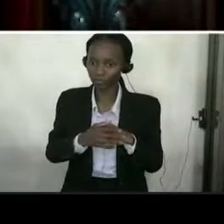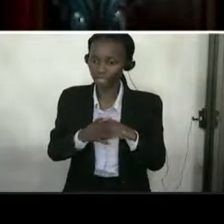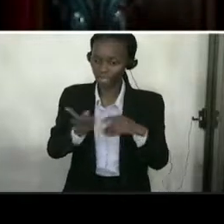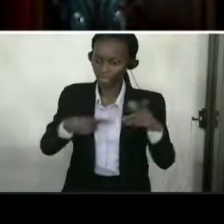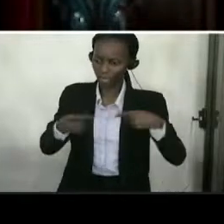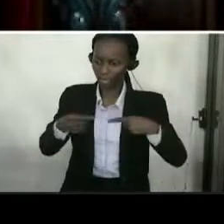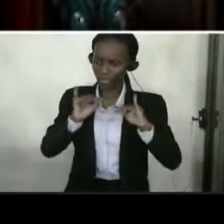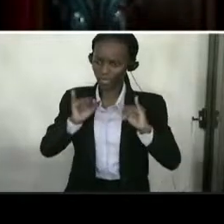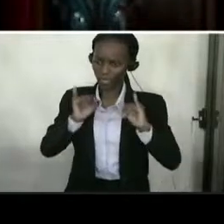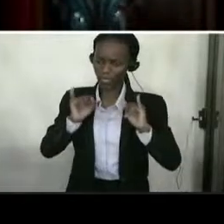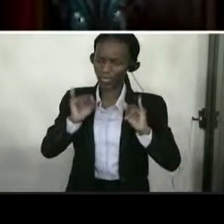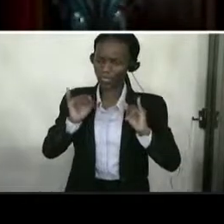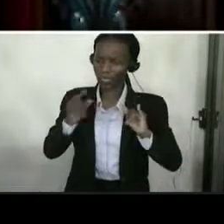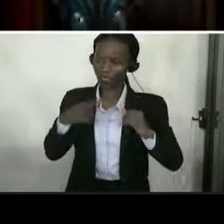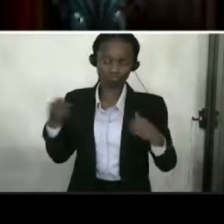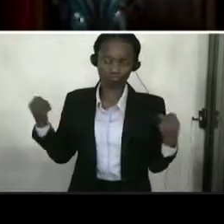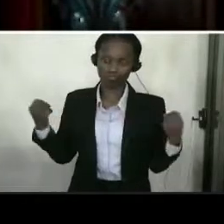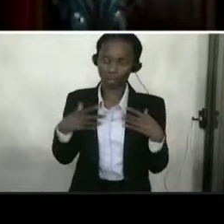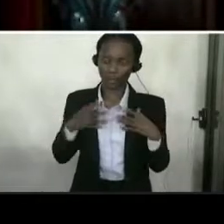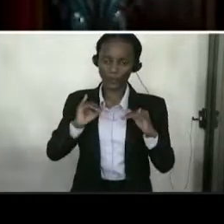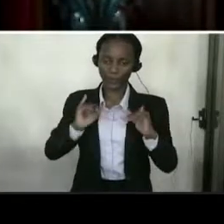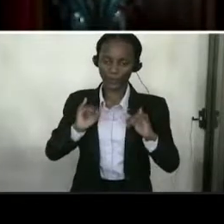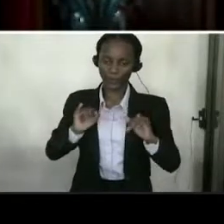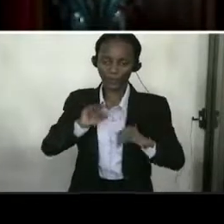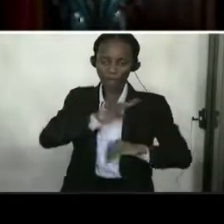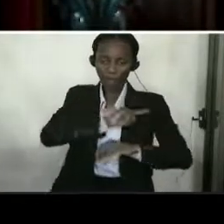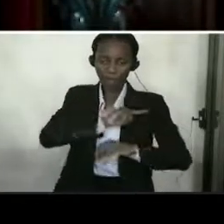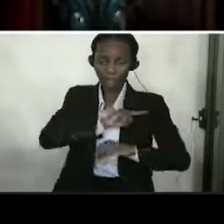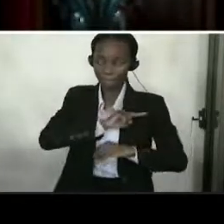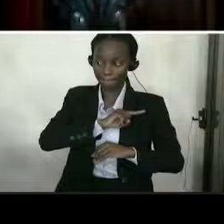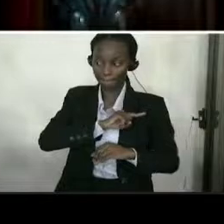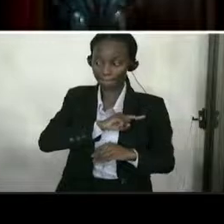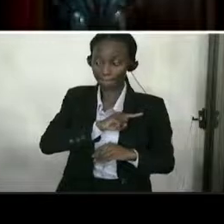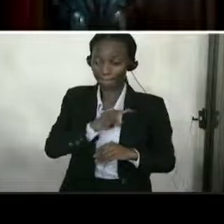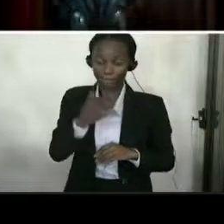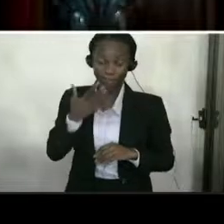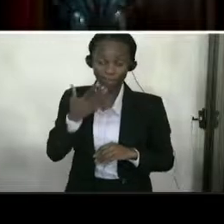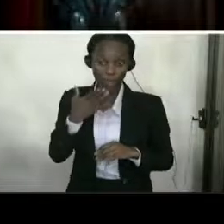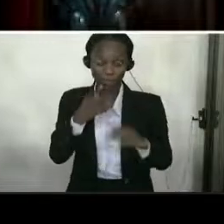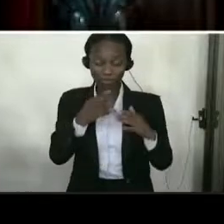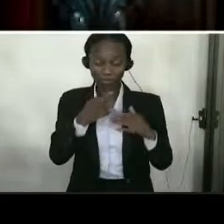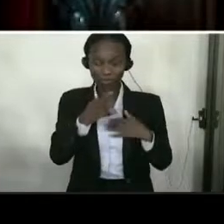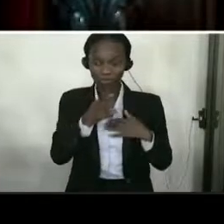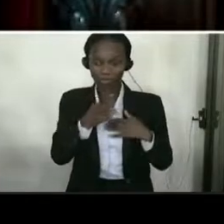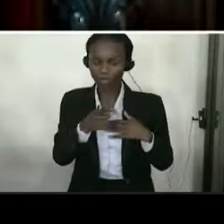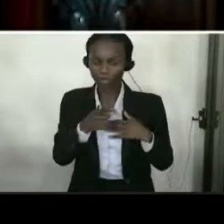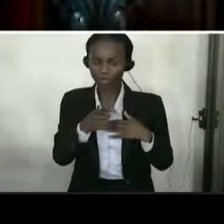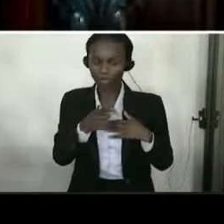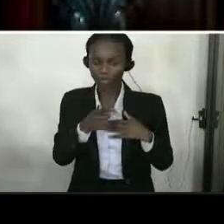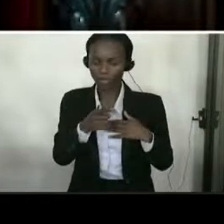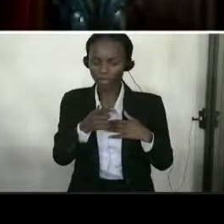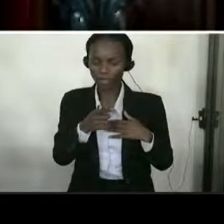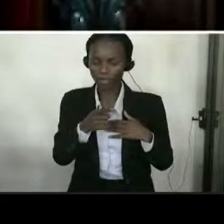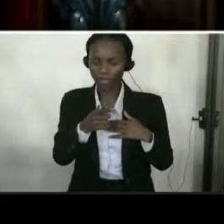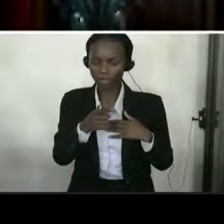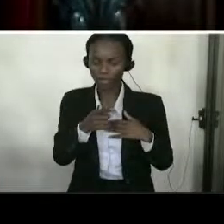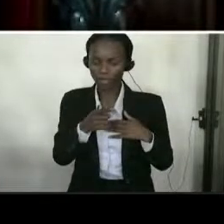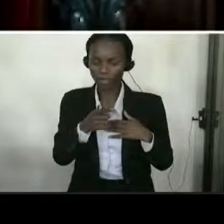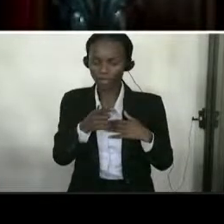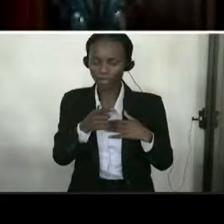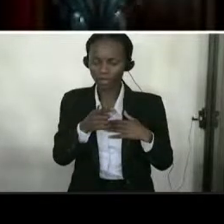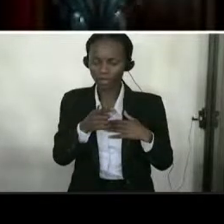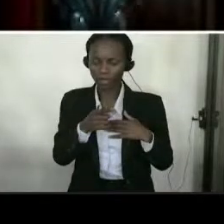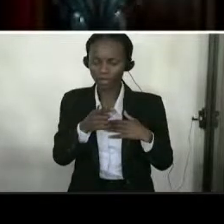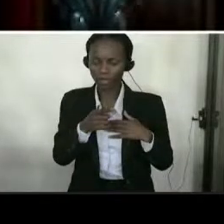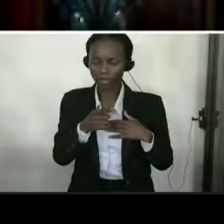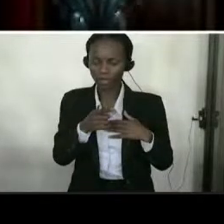even far more shocking. It is shocking because when we demand clean water for the people of KwaZulu-Natal, as